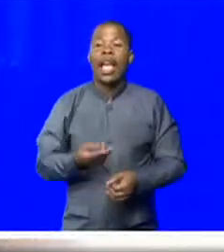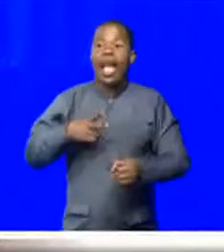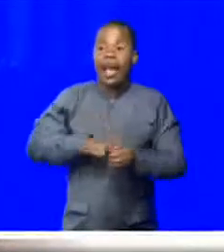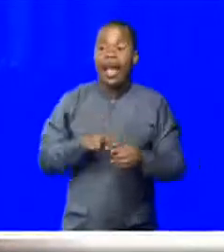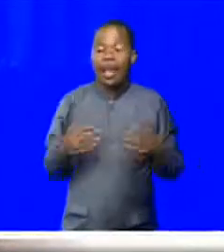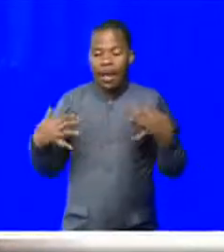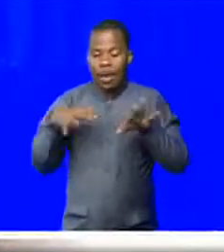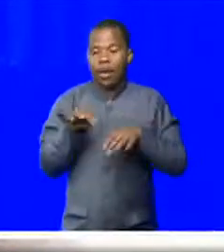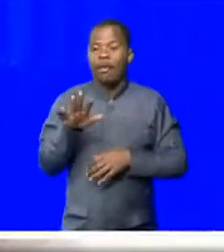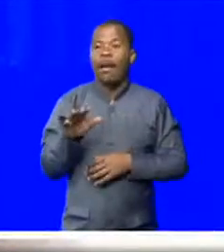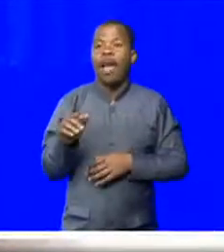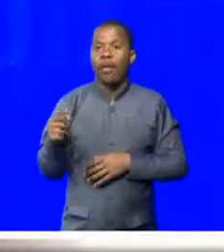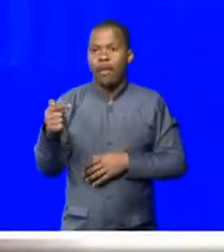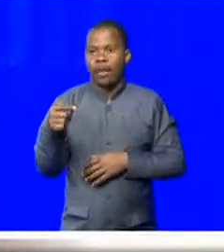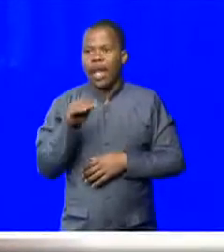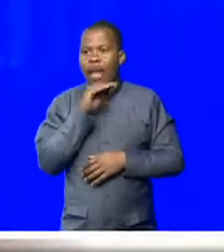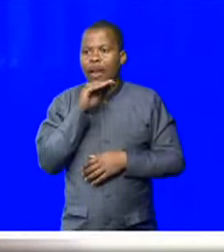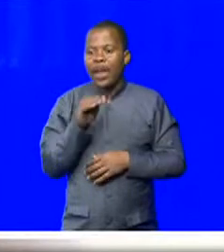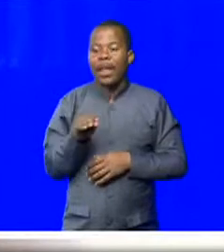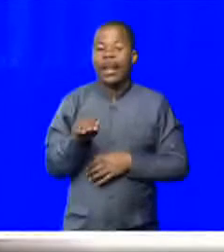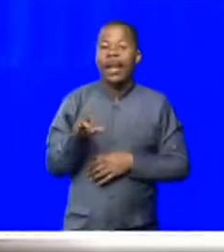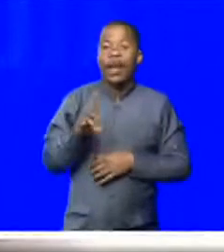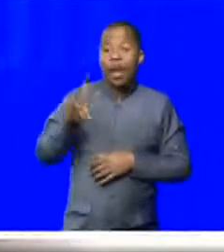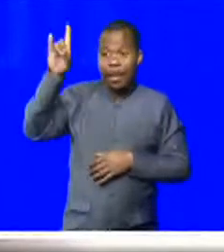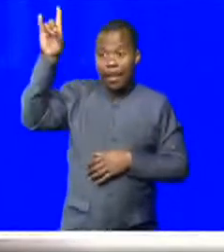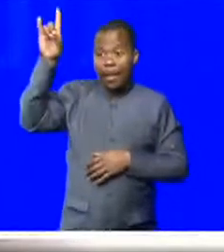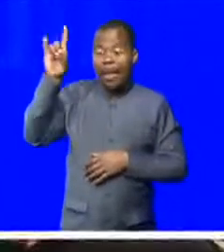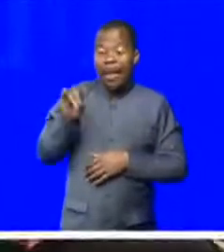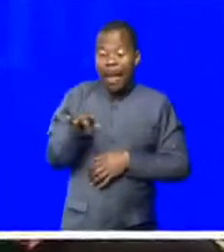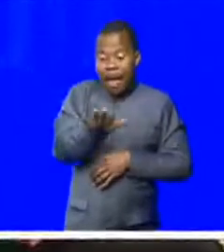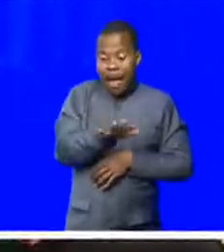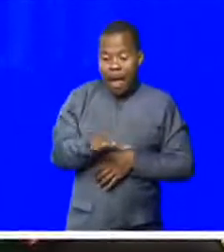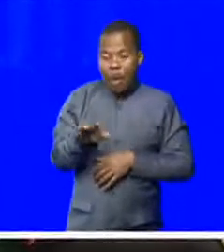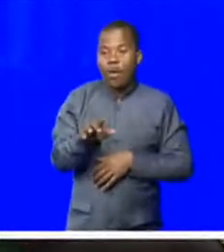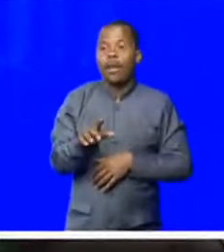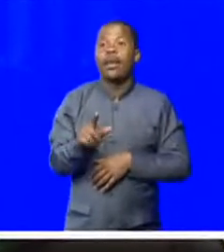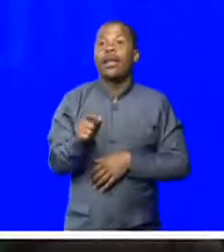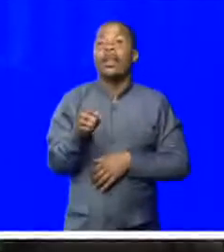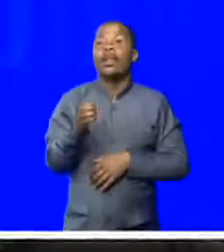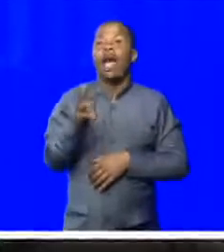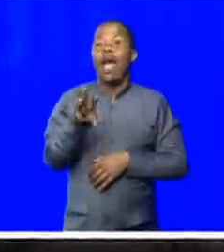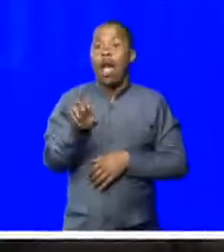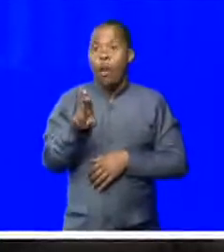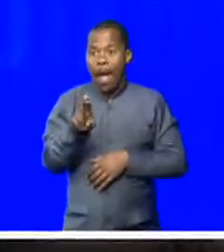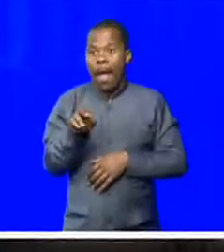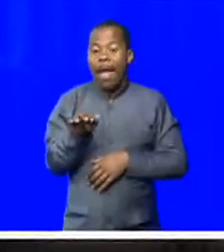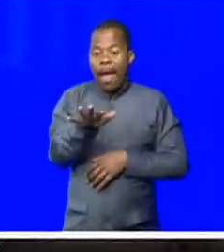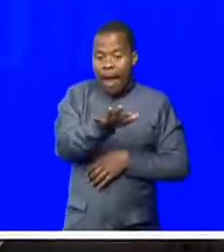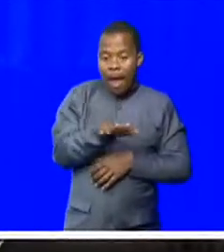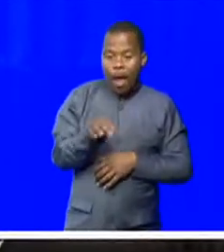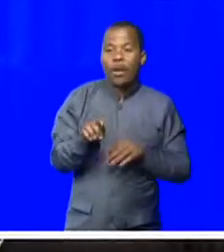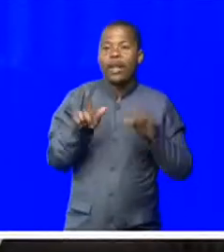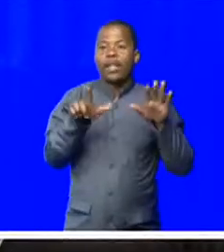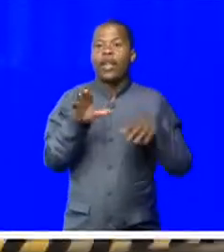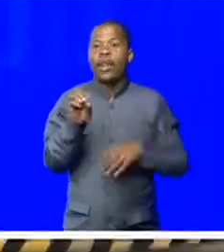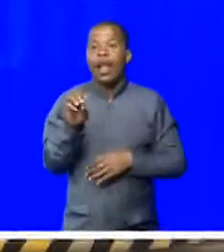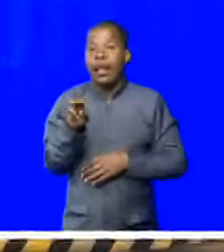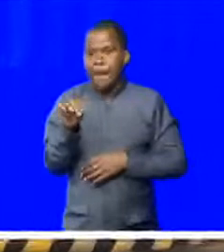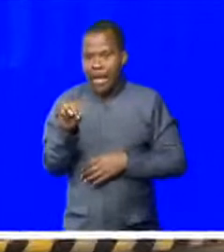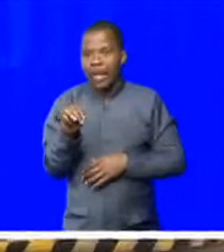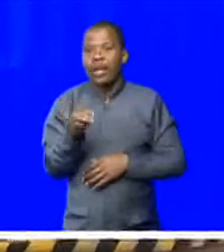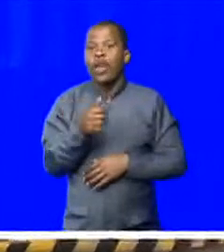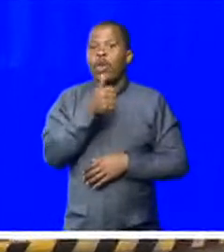network covers a distance of up to 700 meters from where it is installed. For Eswatini TV News, I'm Thandukuhle